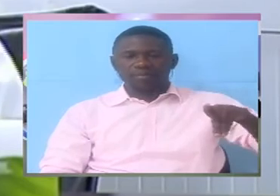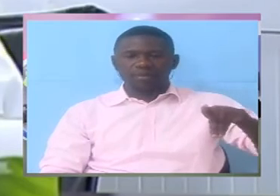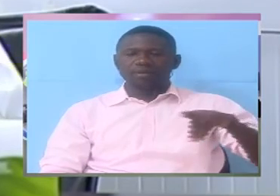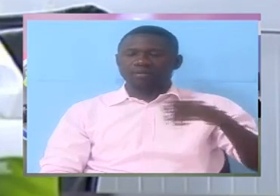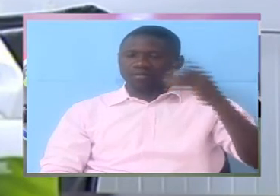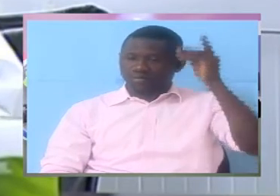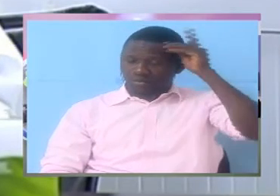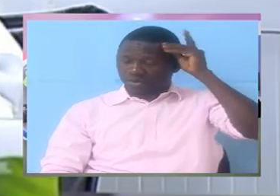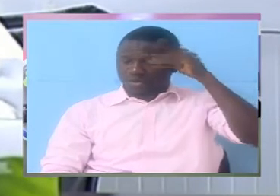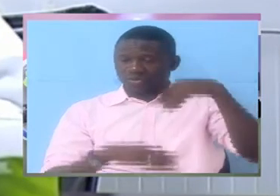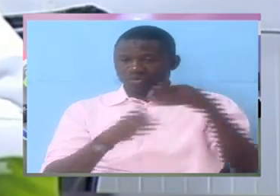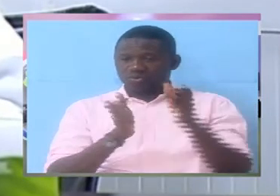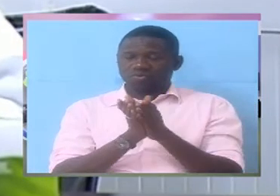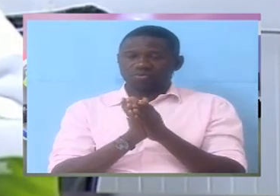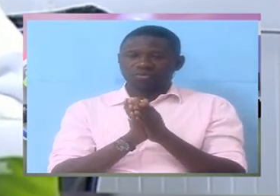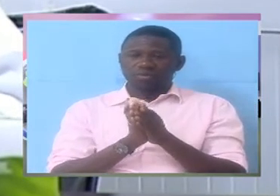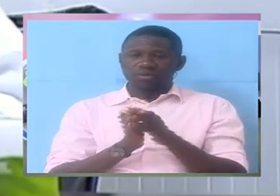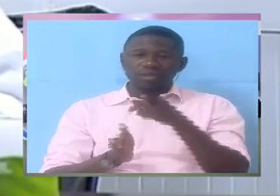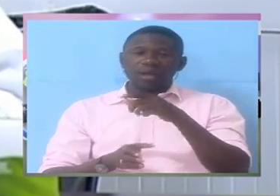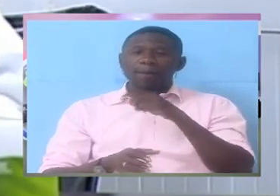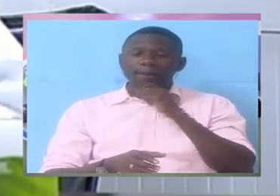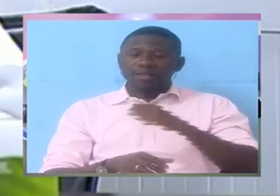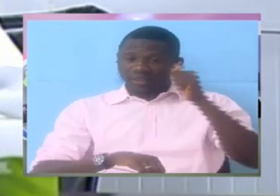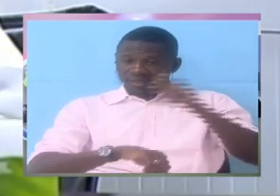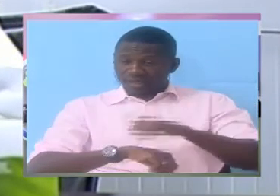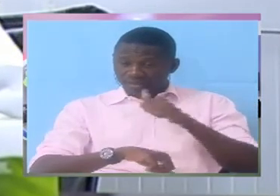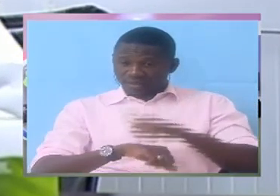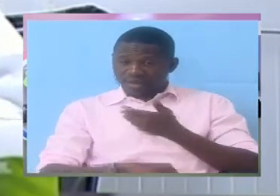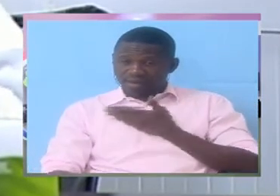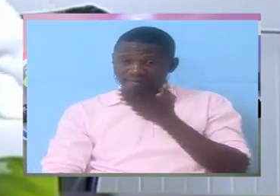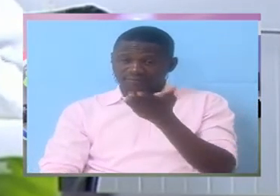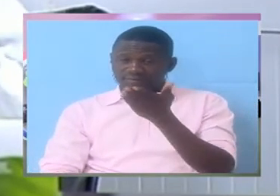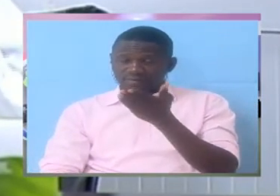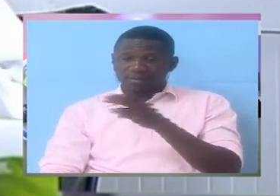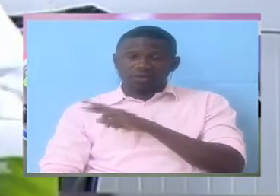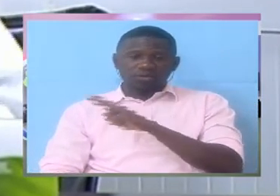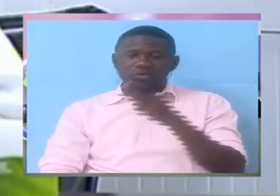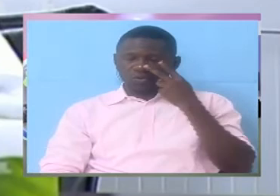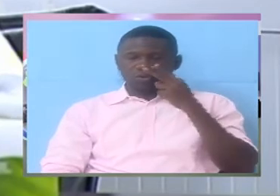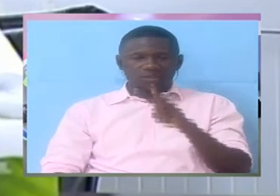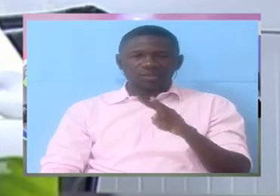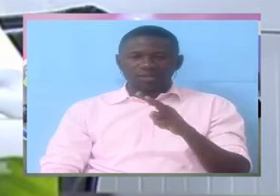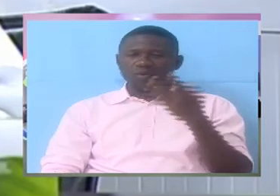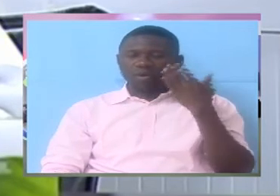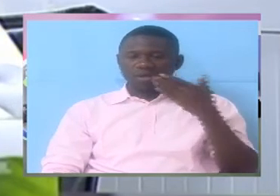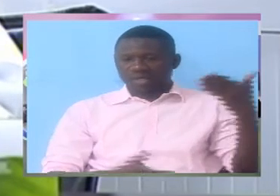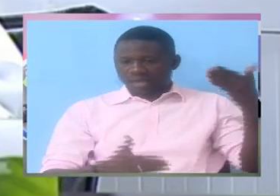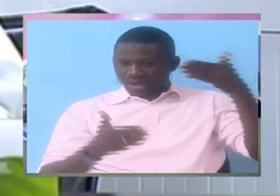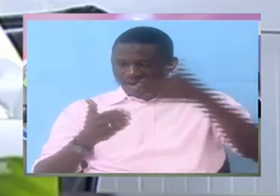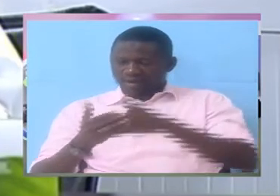No, I don't remember seeing him on arrival. But I remember his name.